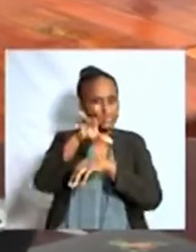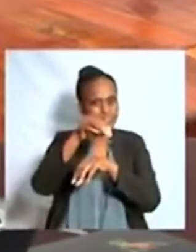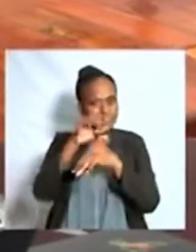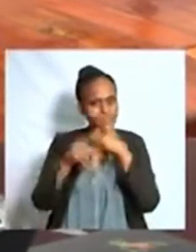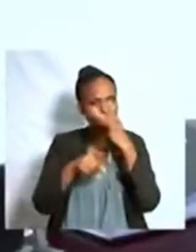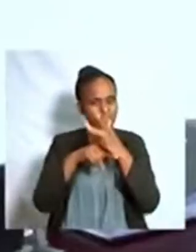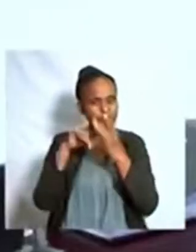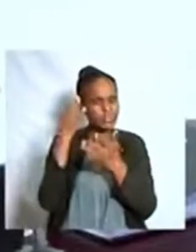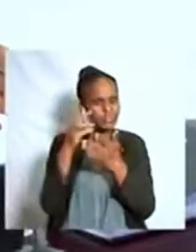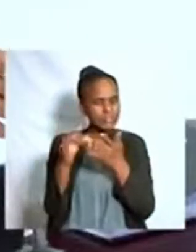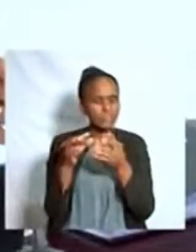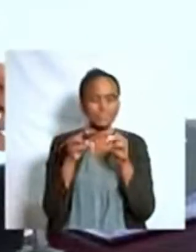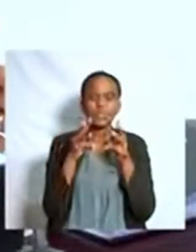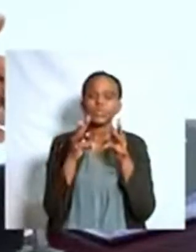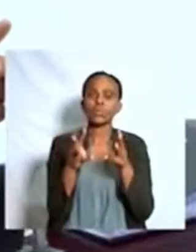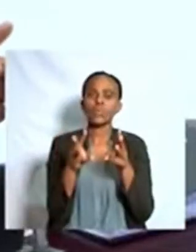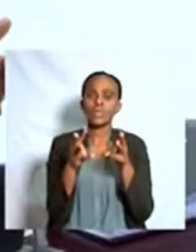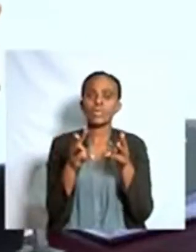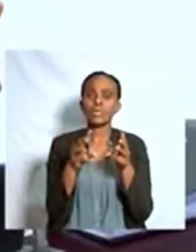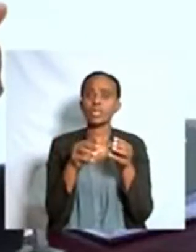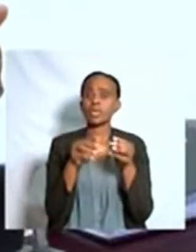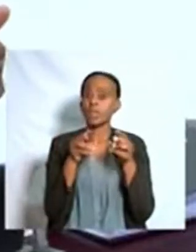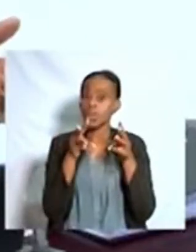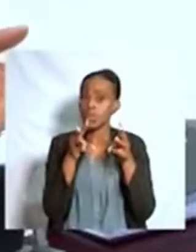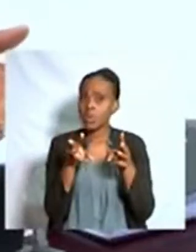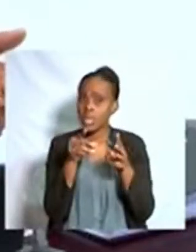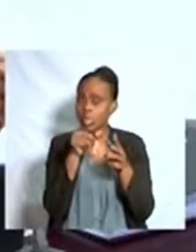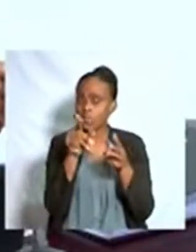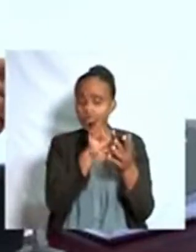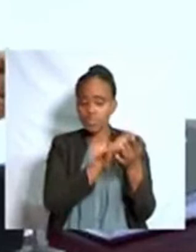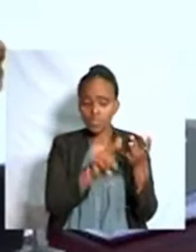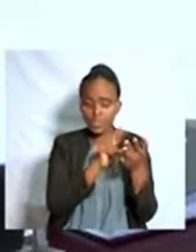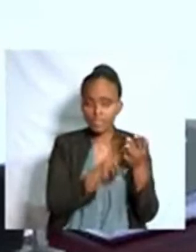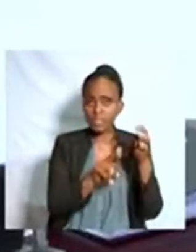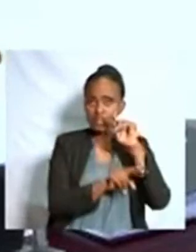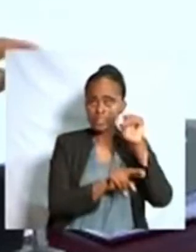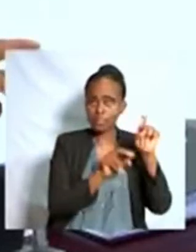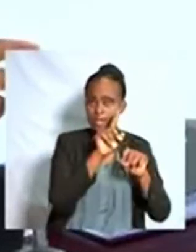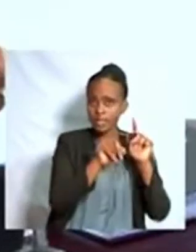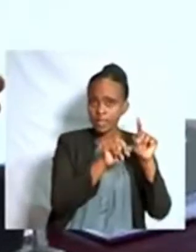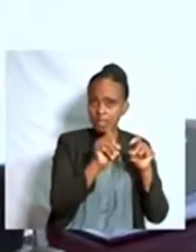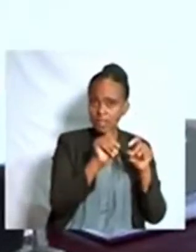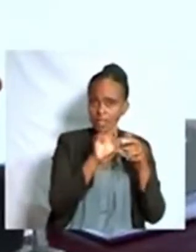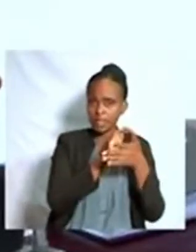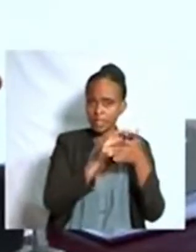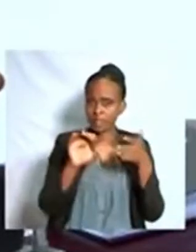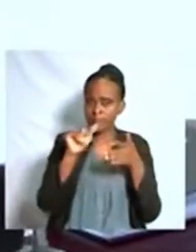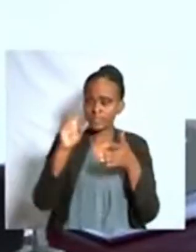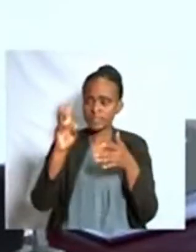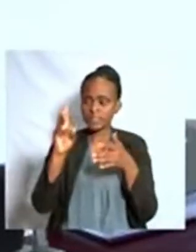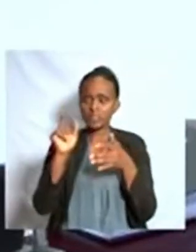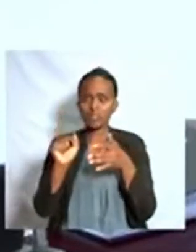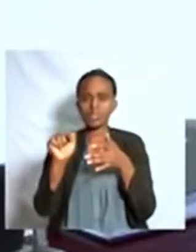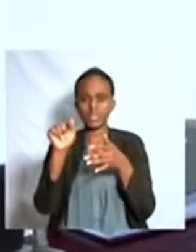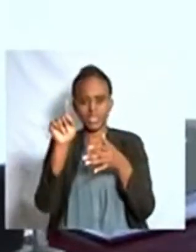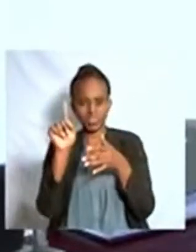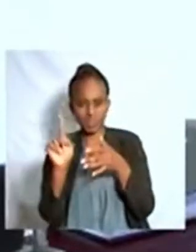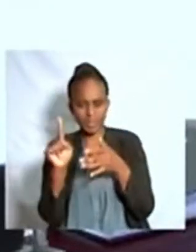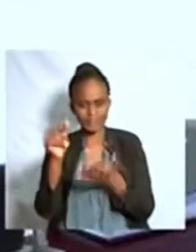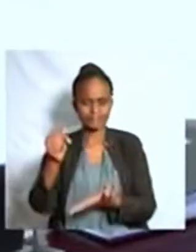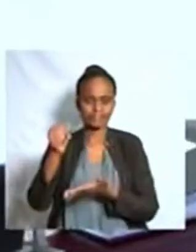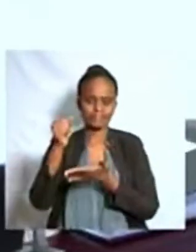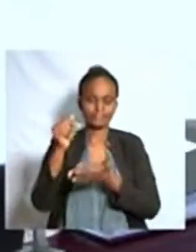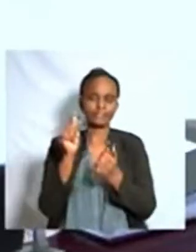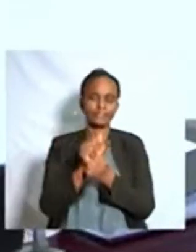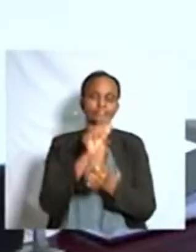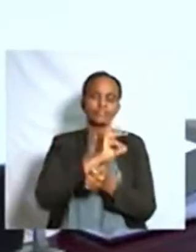Clerk. The way we proceed is you read the query. You are on paragraph 16.1, budget and income.